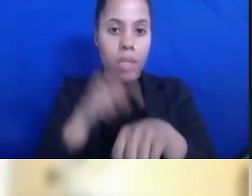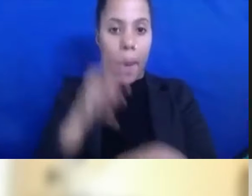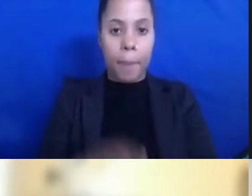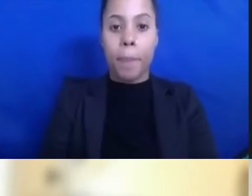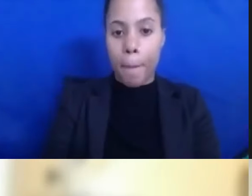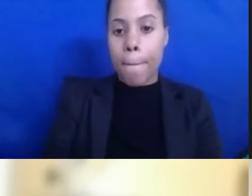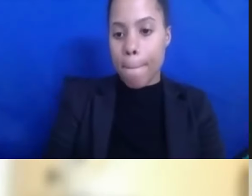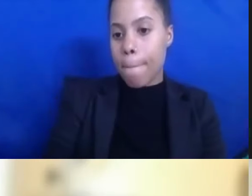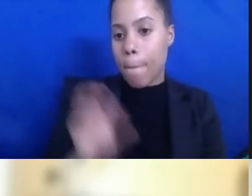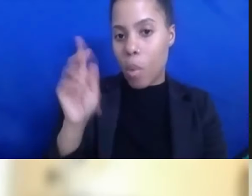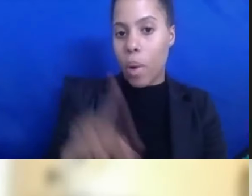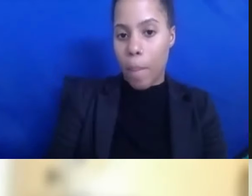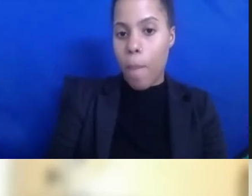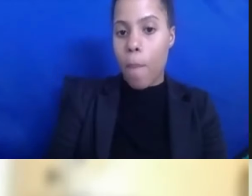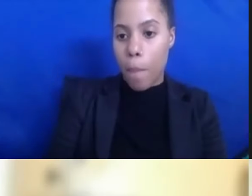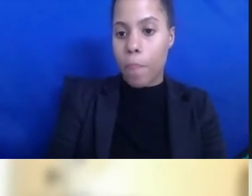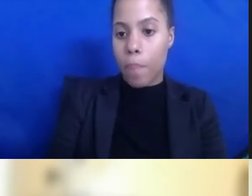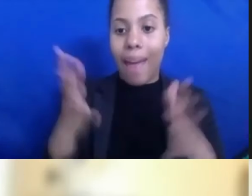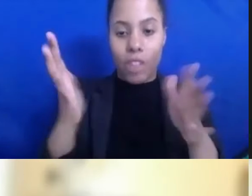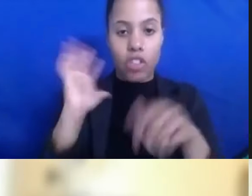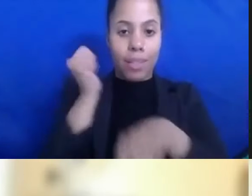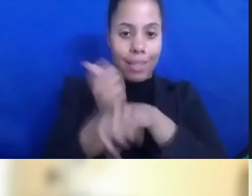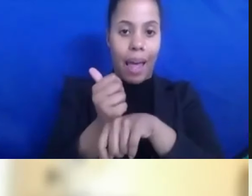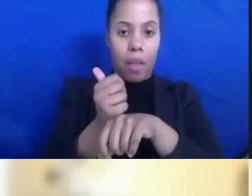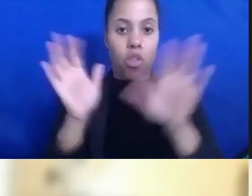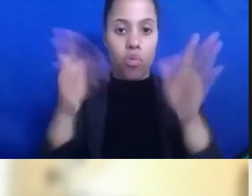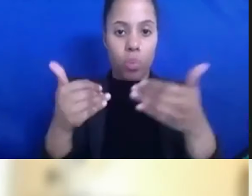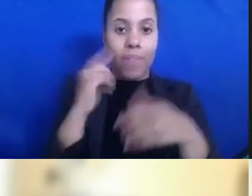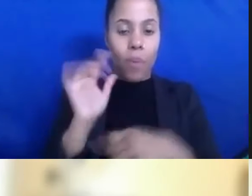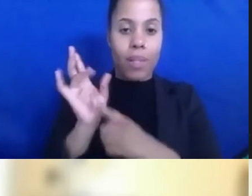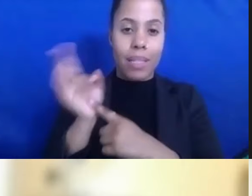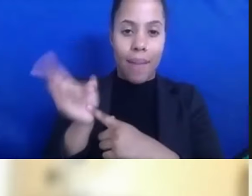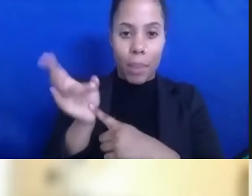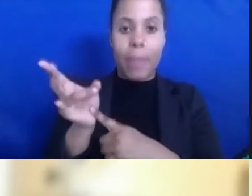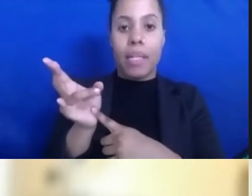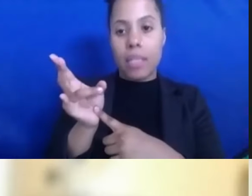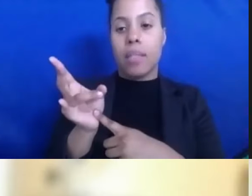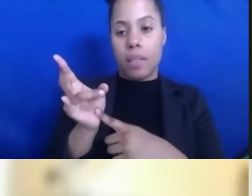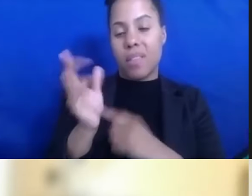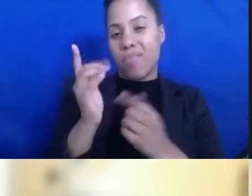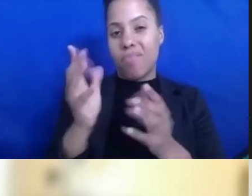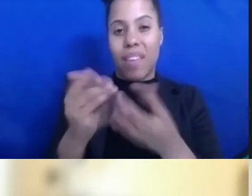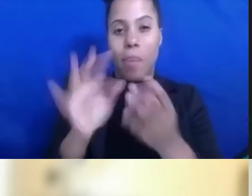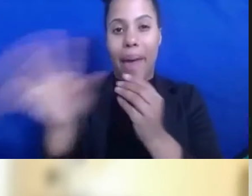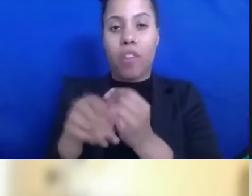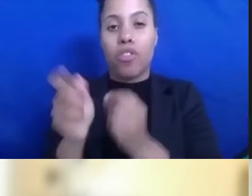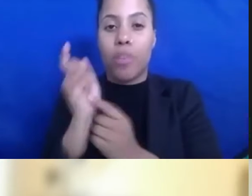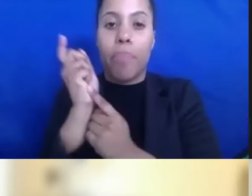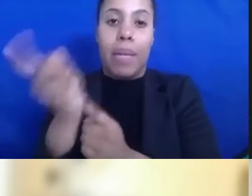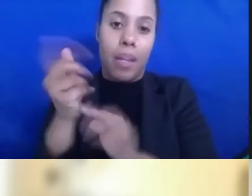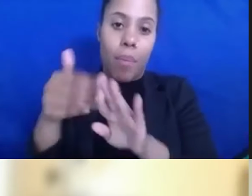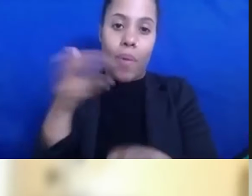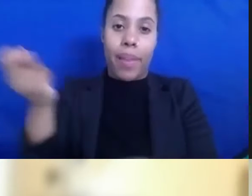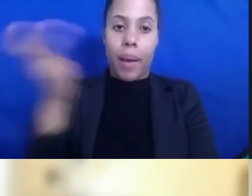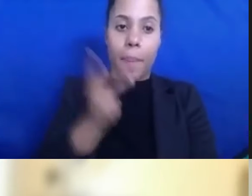So I set the rooms for 7 minutes, considering they have an extra minute till they come back.